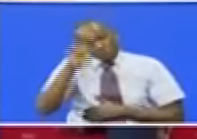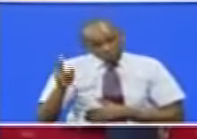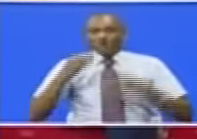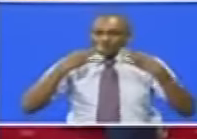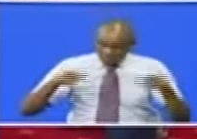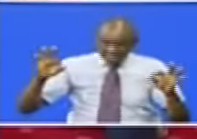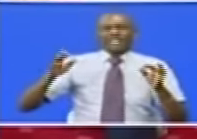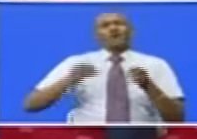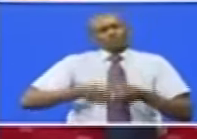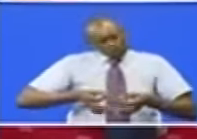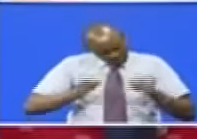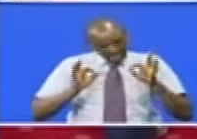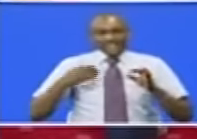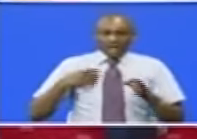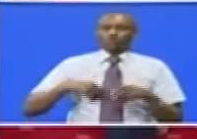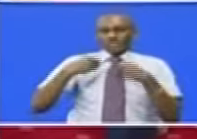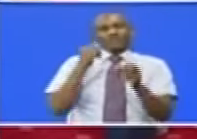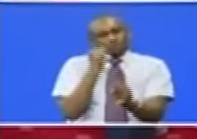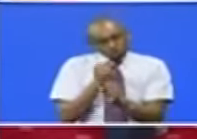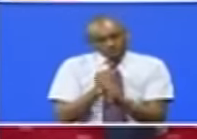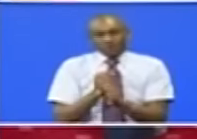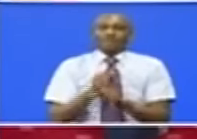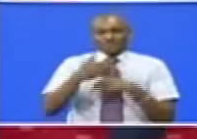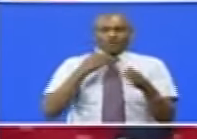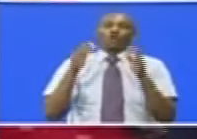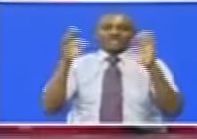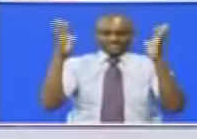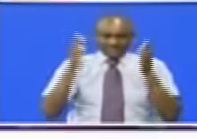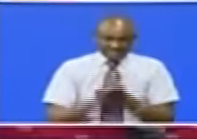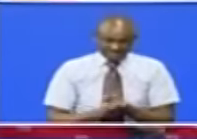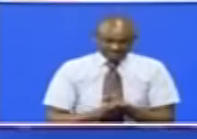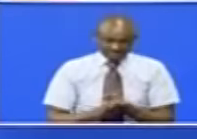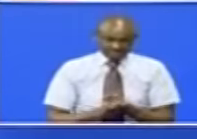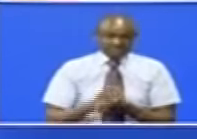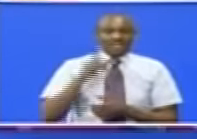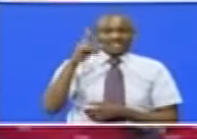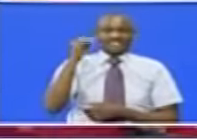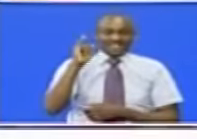to formally appoint them to their new positions ahead of Christmas. Patrick Amimo, KTN News.